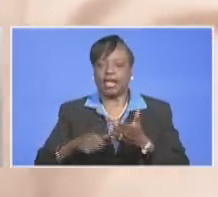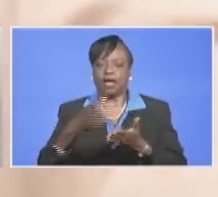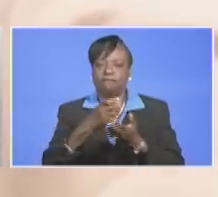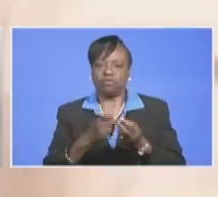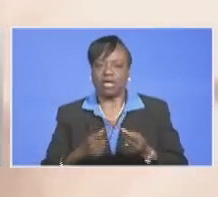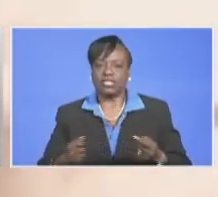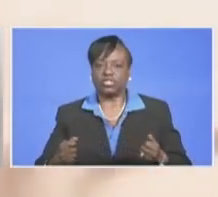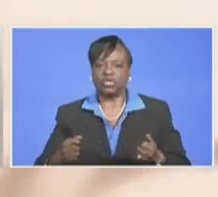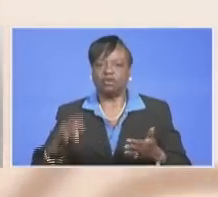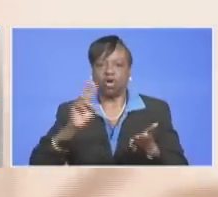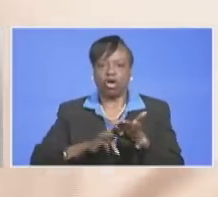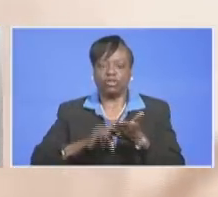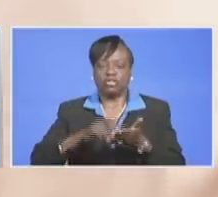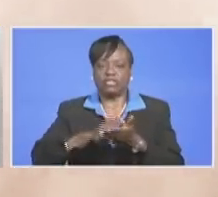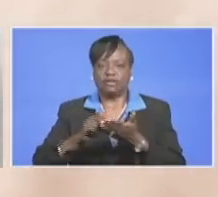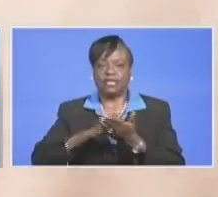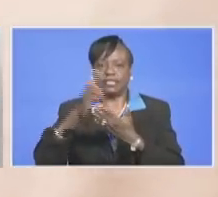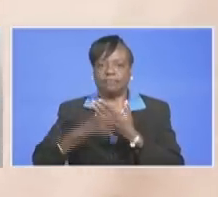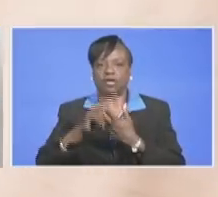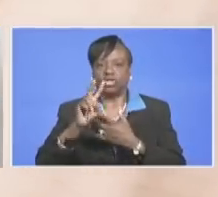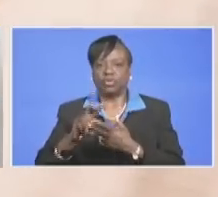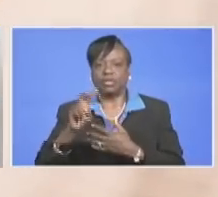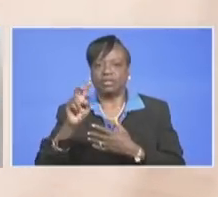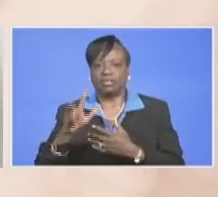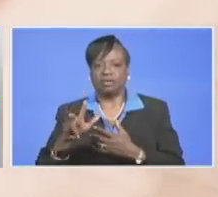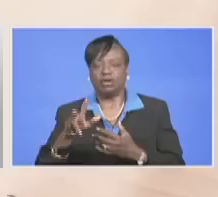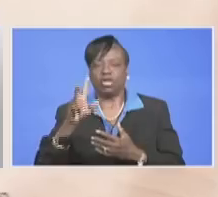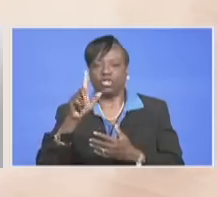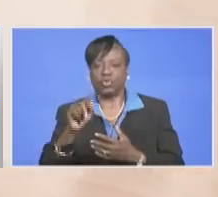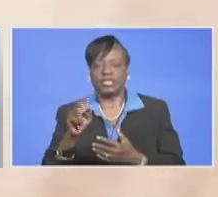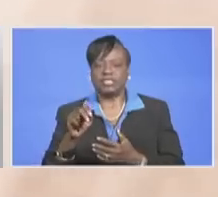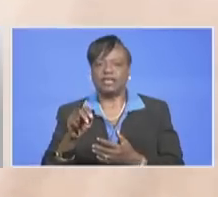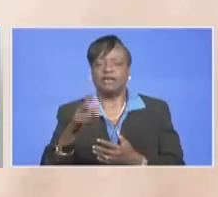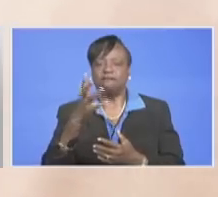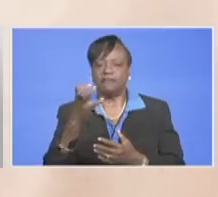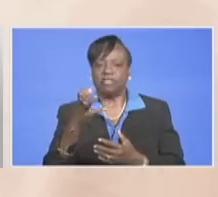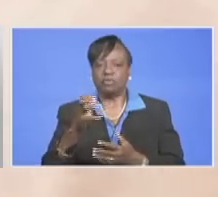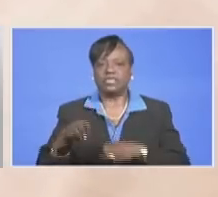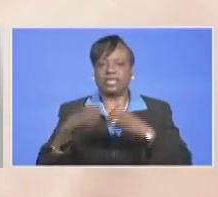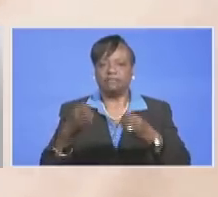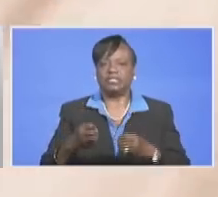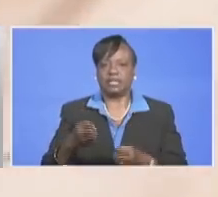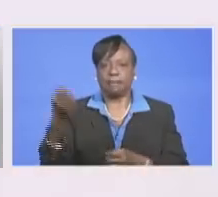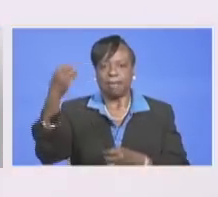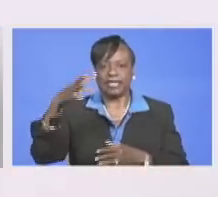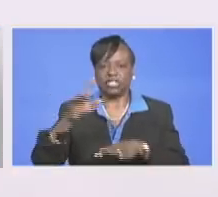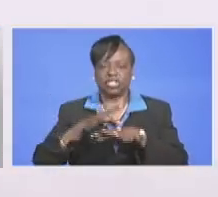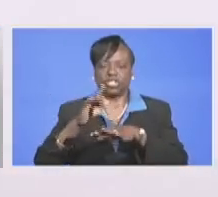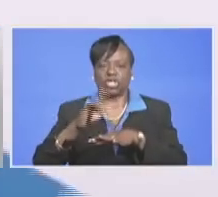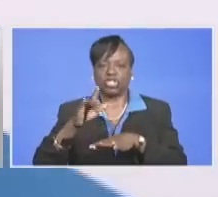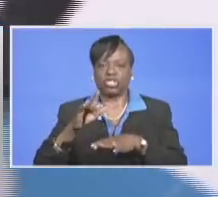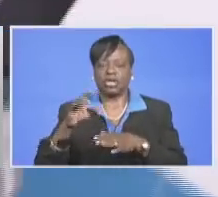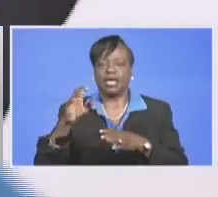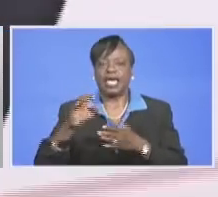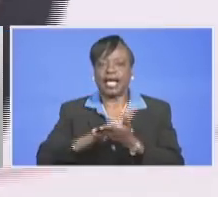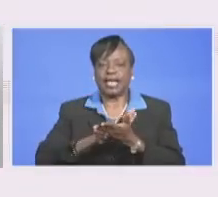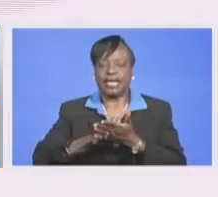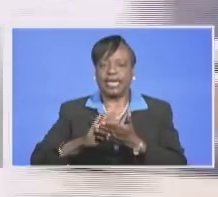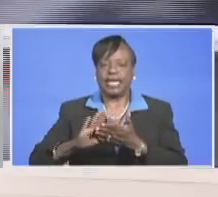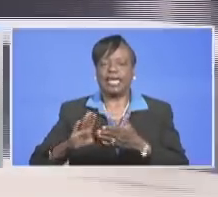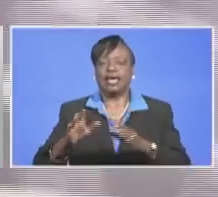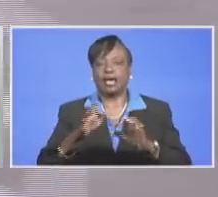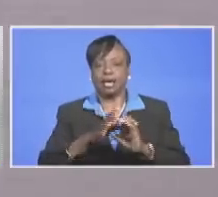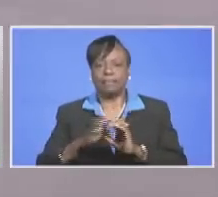dated December 23, 2015 was addressed to the Magic Touch Cleaning Services Company. It is expected that